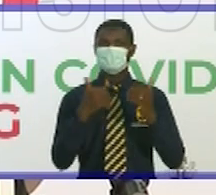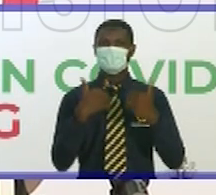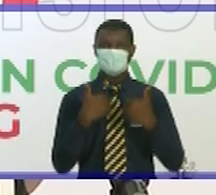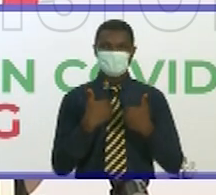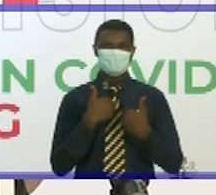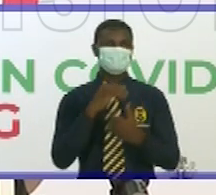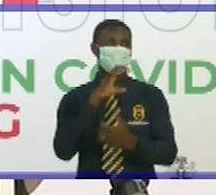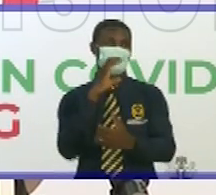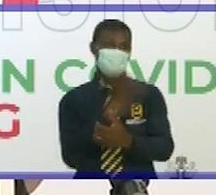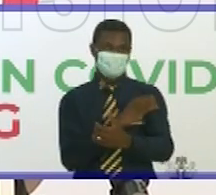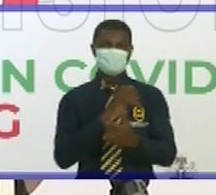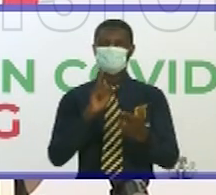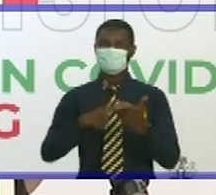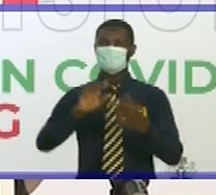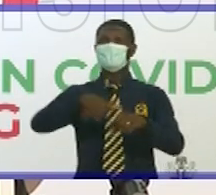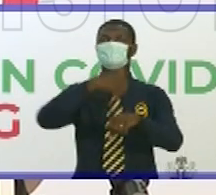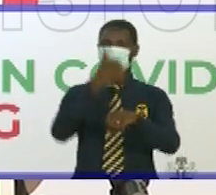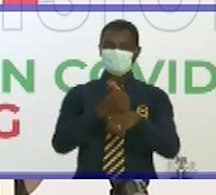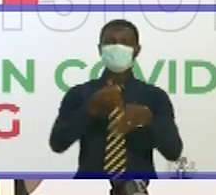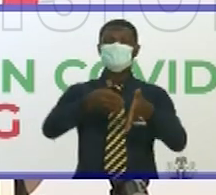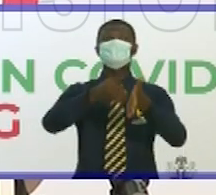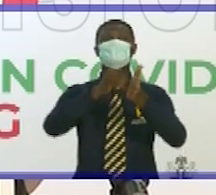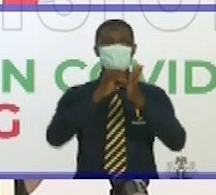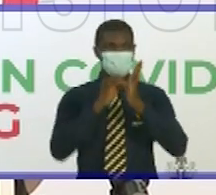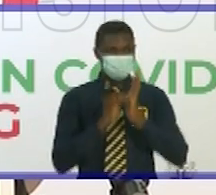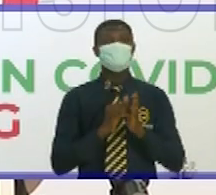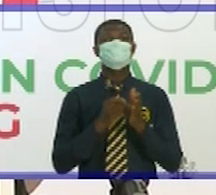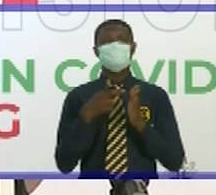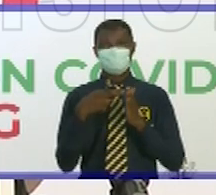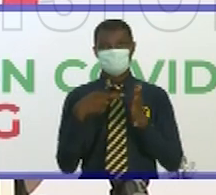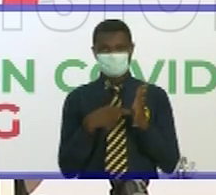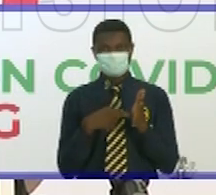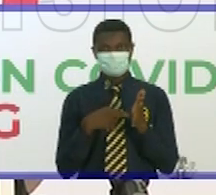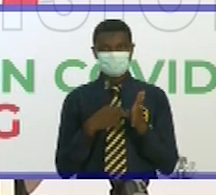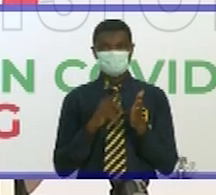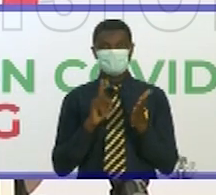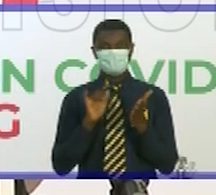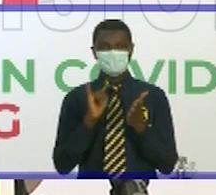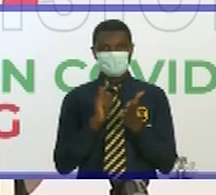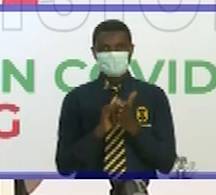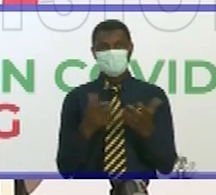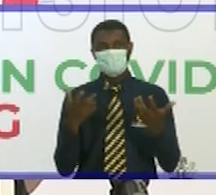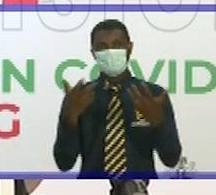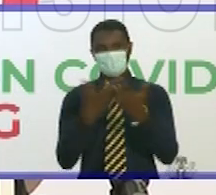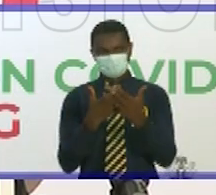lati se awon nkan ti o tona nitori pe